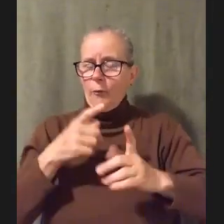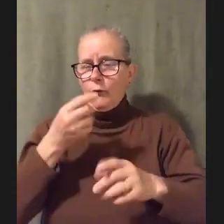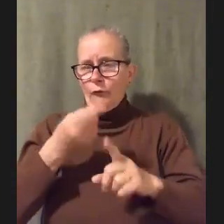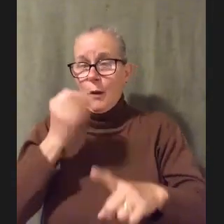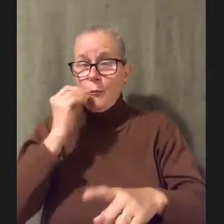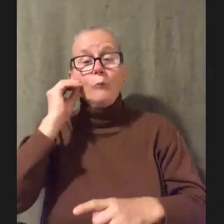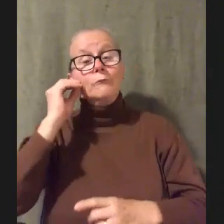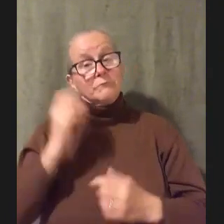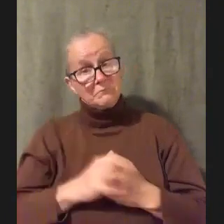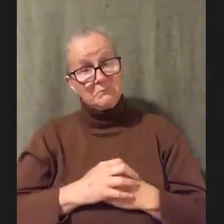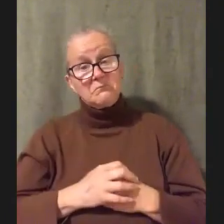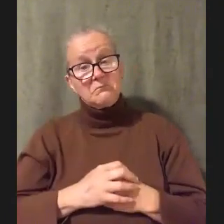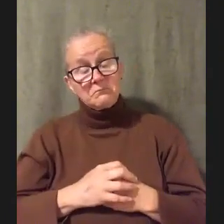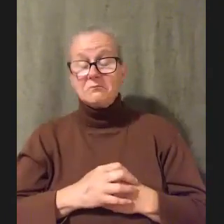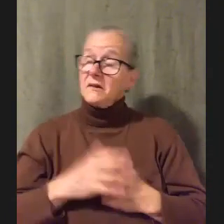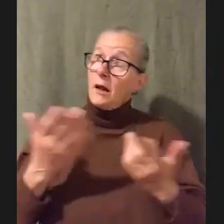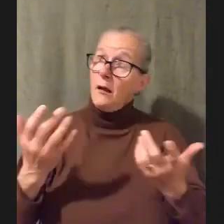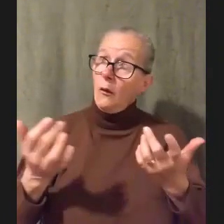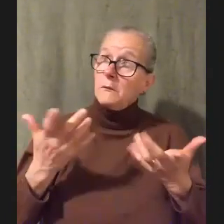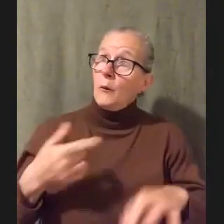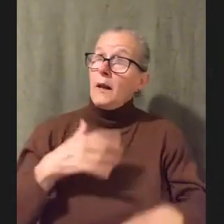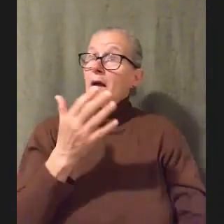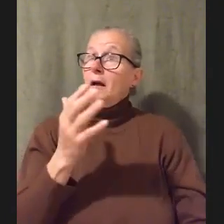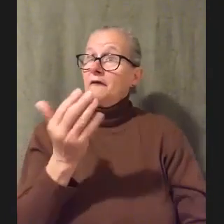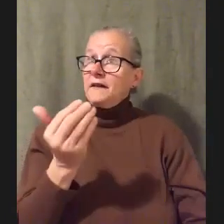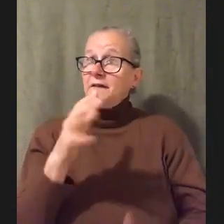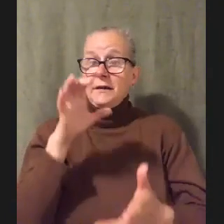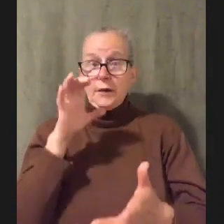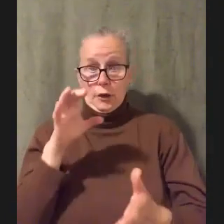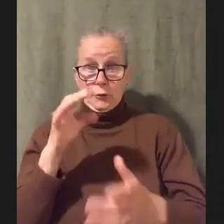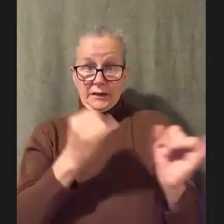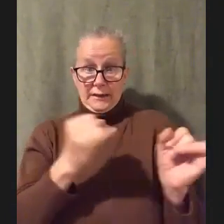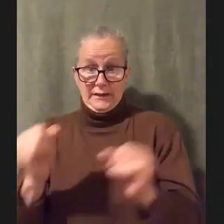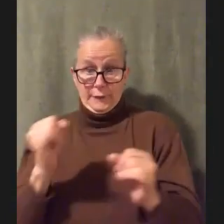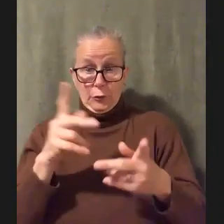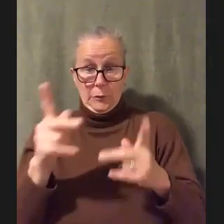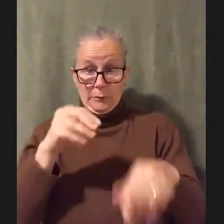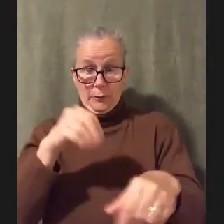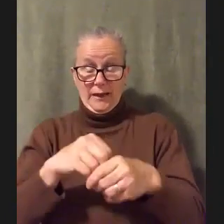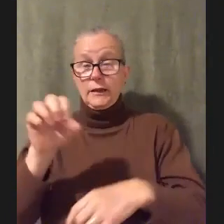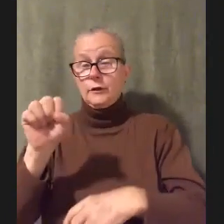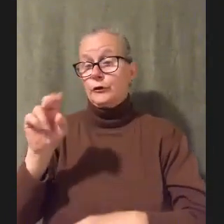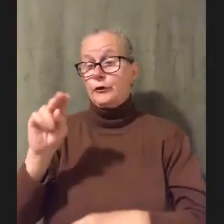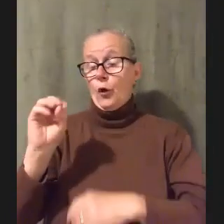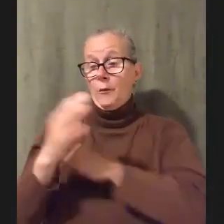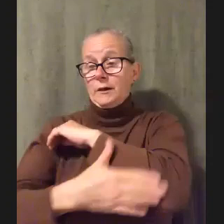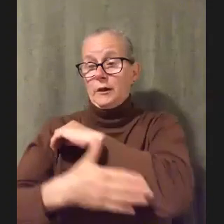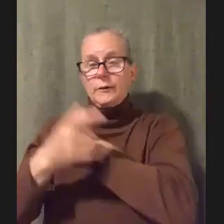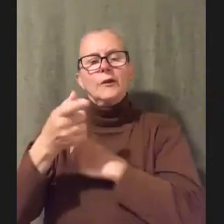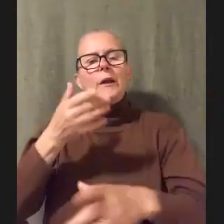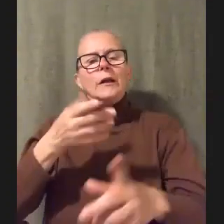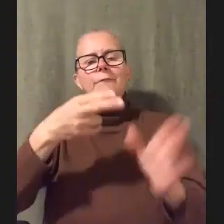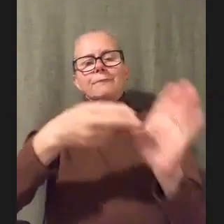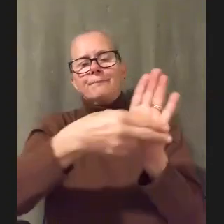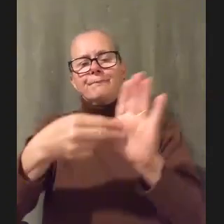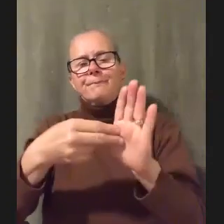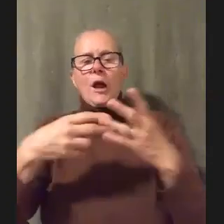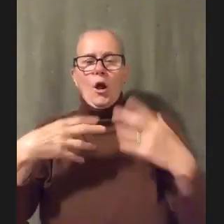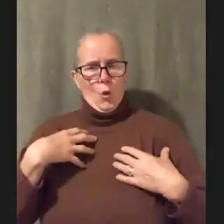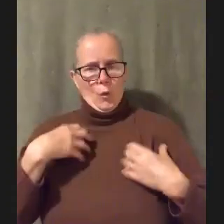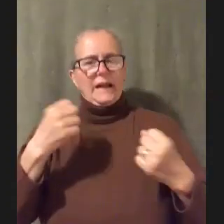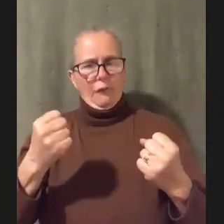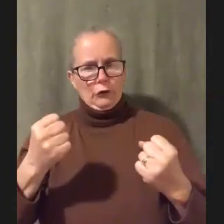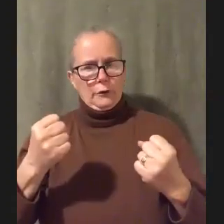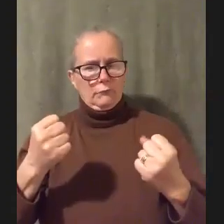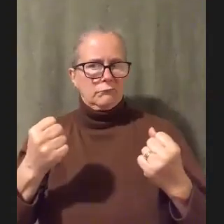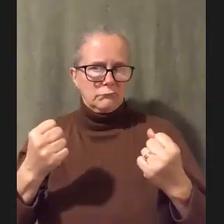Thus far, we have about 1,500 individuals in Snohomish County who are classified as recovered. I'll talk about what that means in